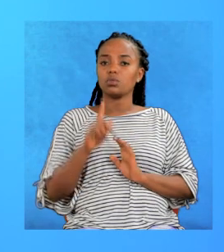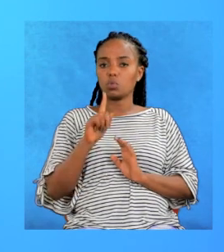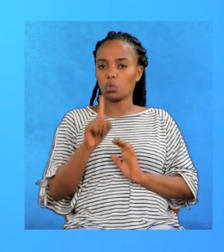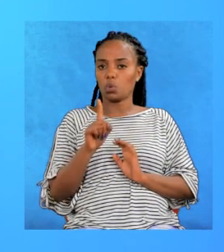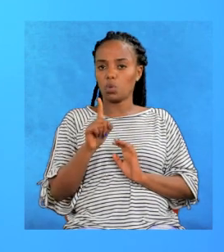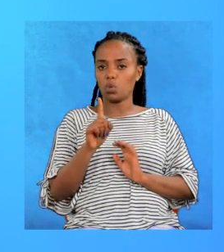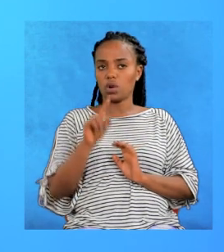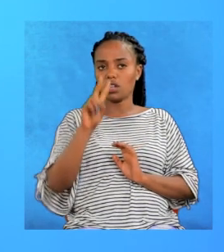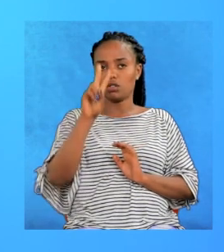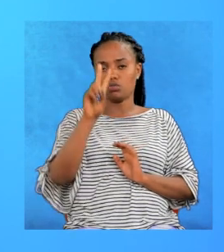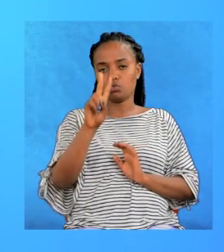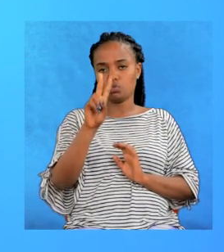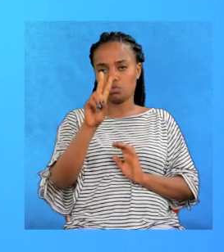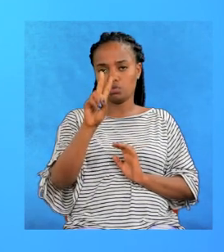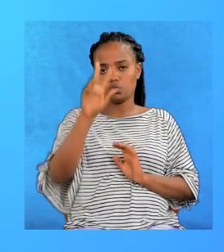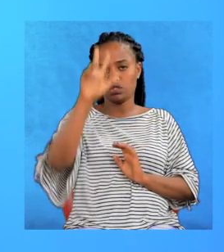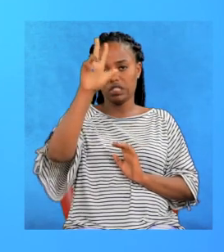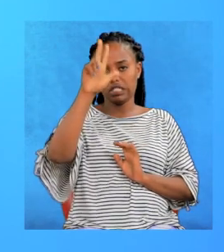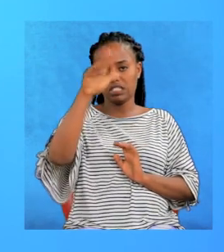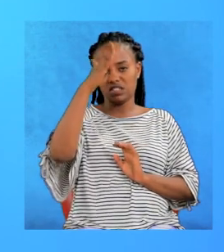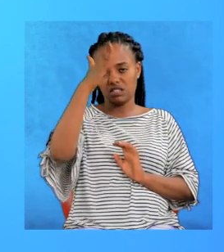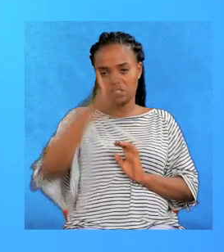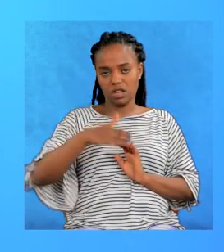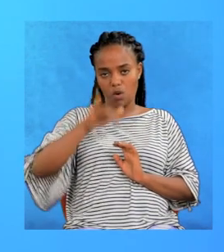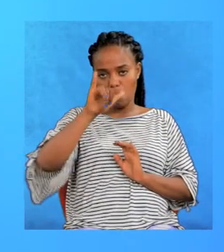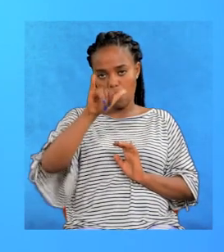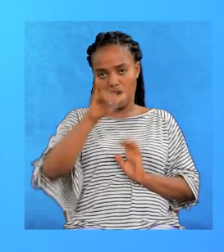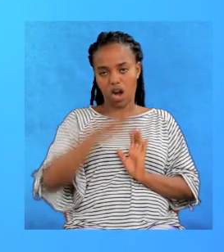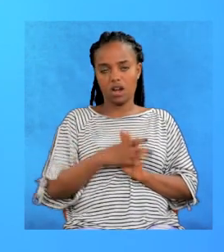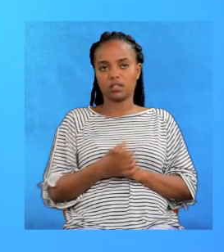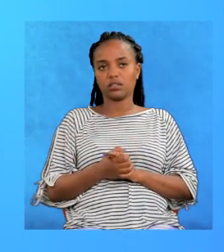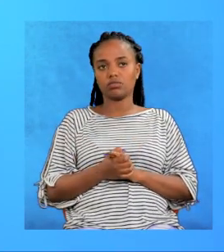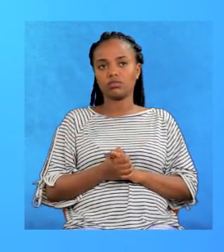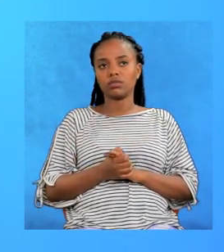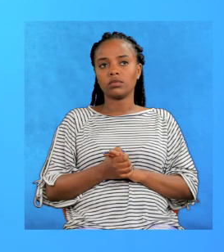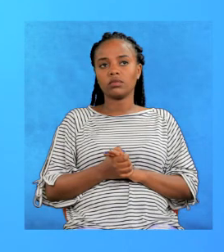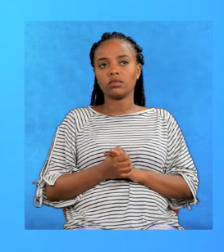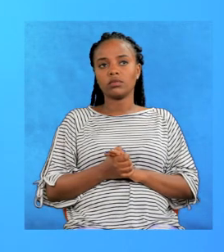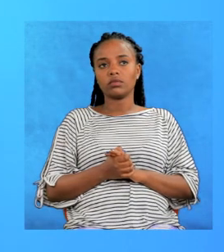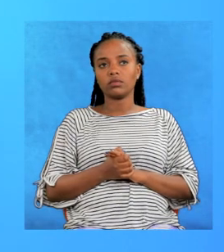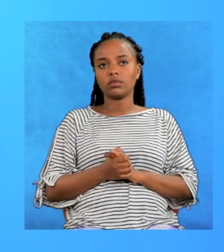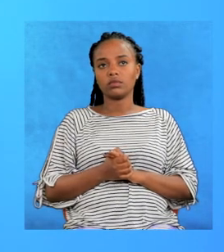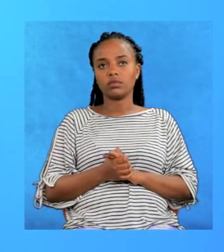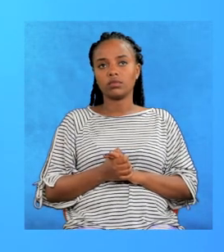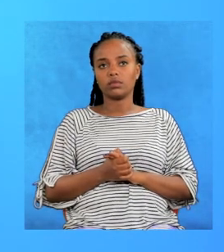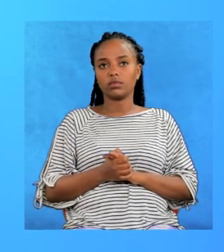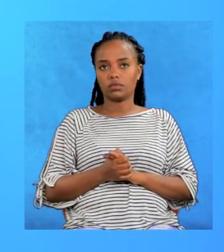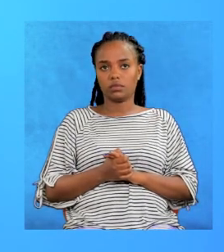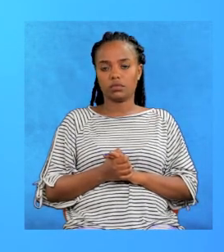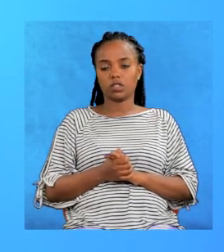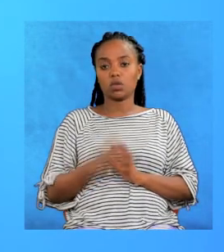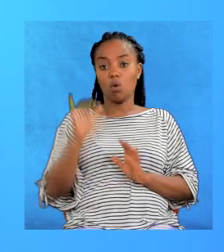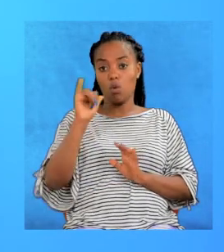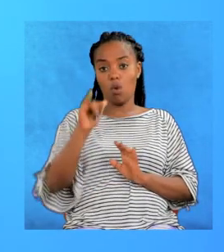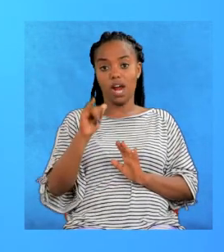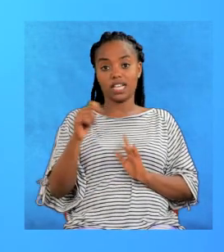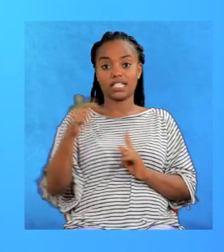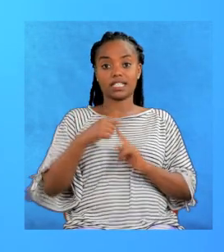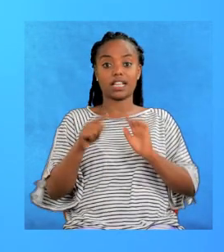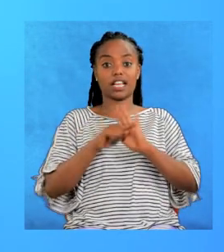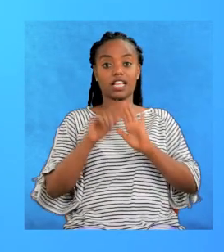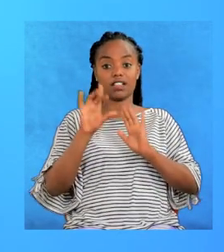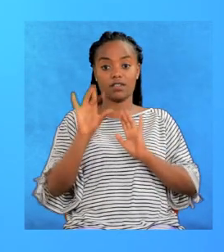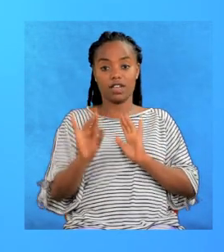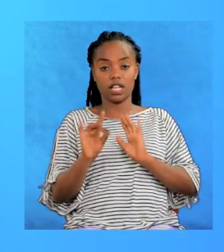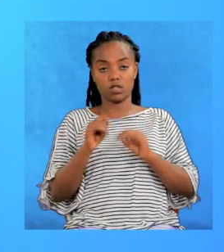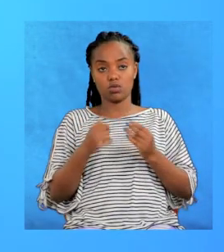1, 2, 3 and so on. So y coordinates up to negative 8. So here